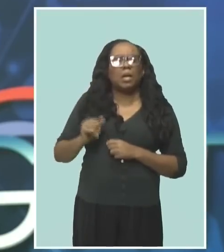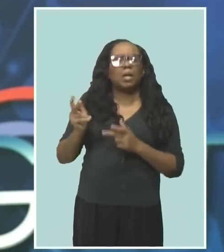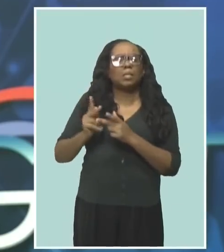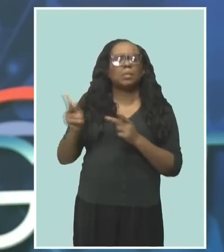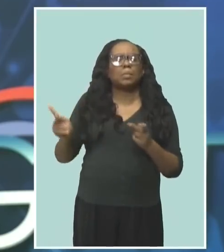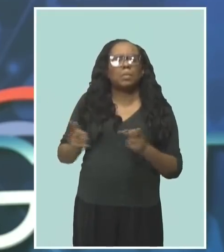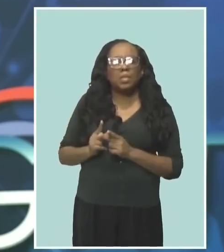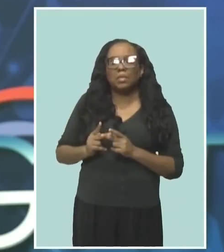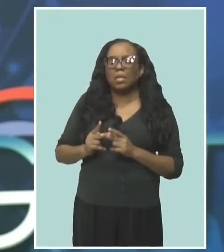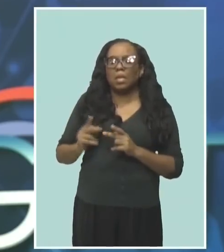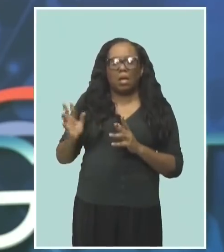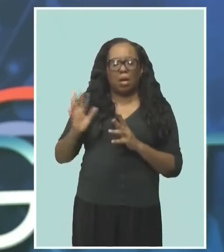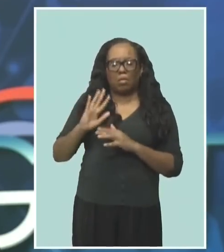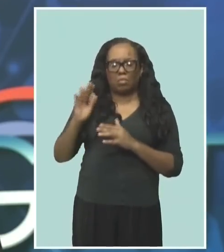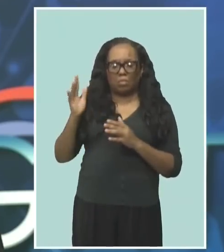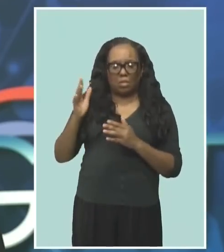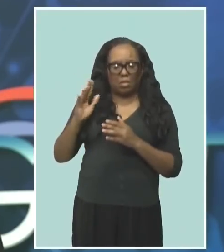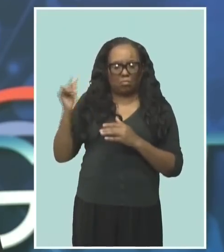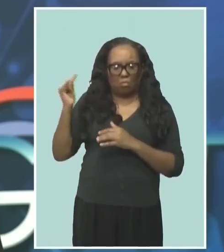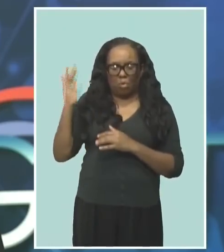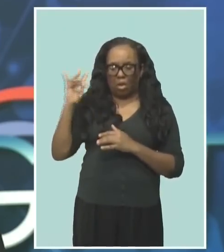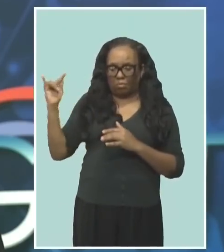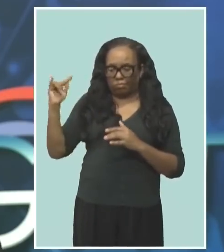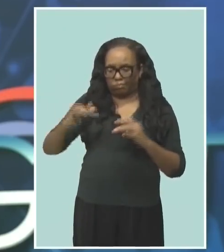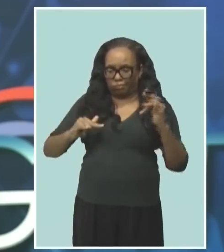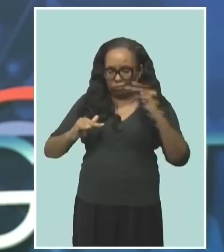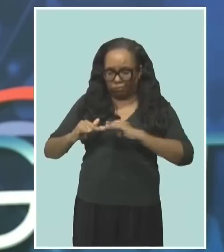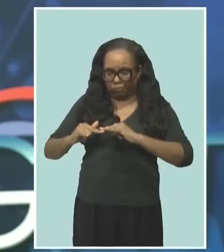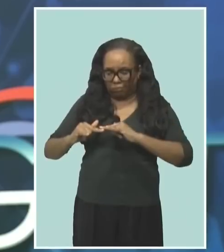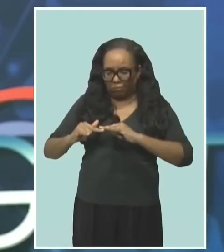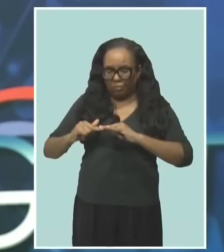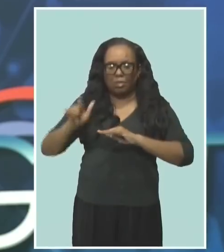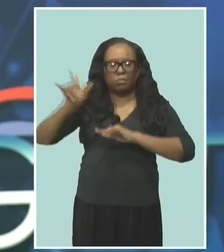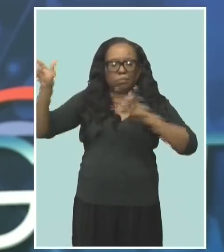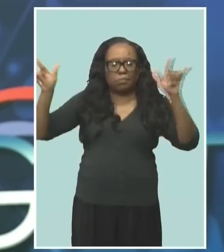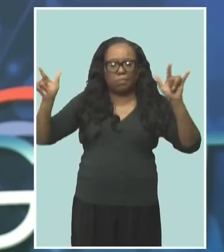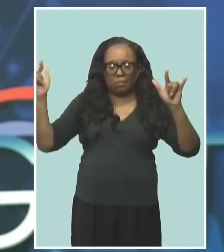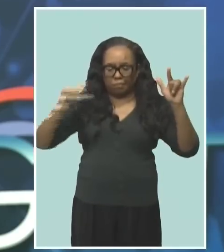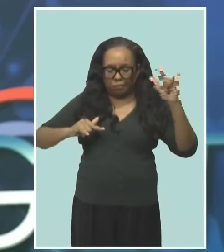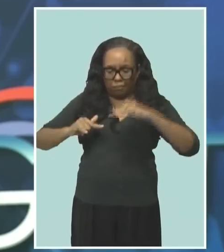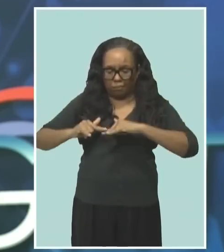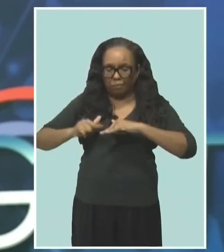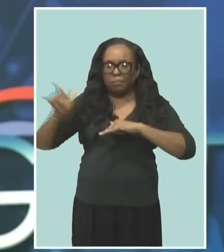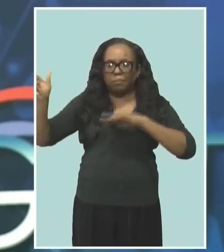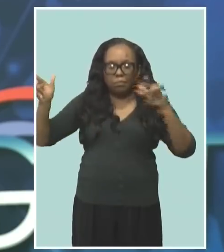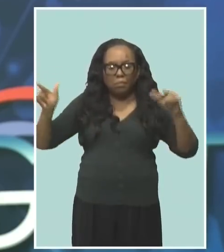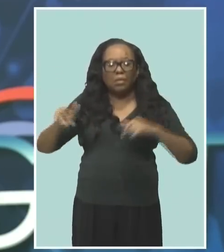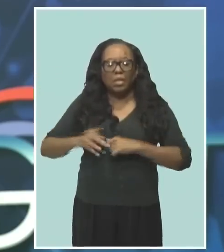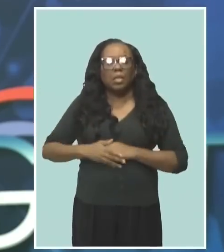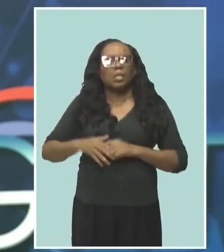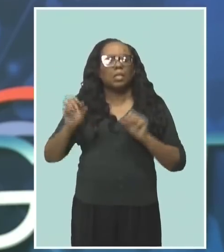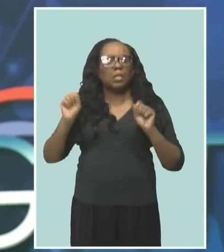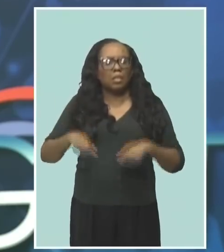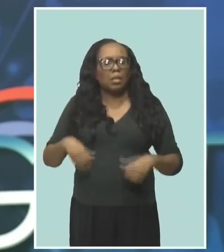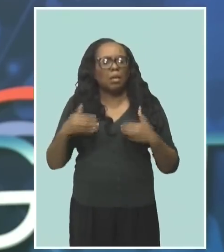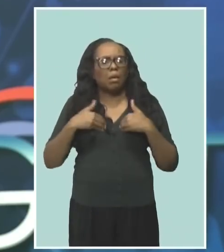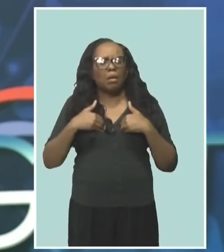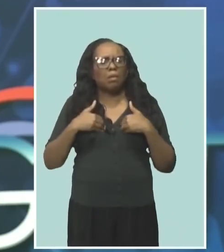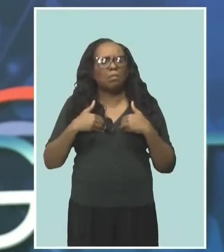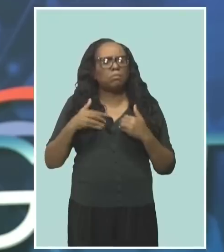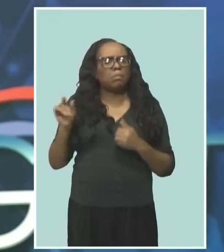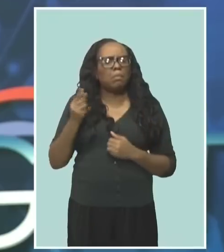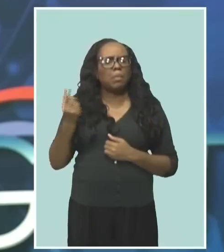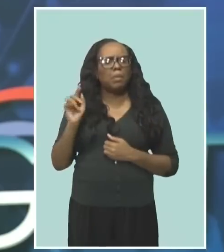out of the hub airport. The Caribbean Hotel and Tourism Association says a similar arrangement can be in place in the Northern Caribbean